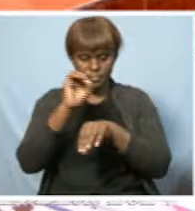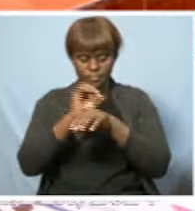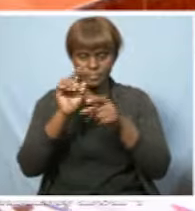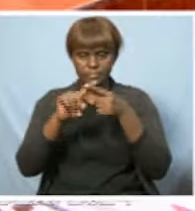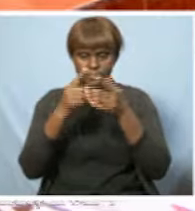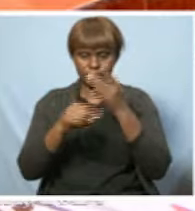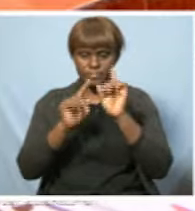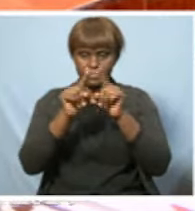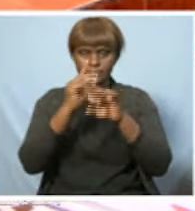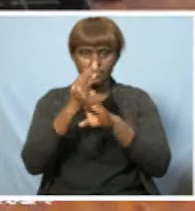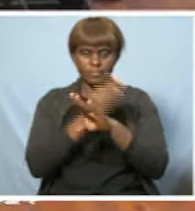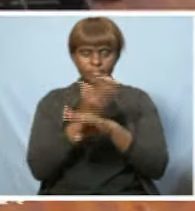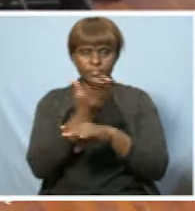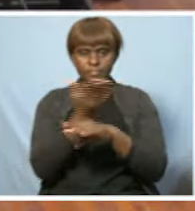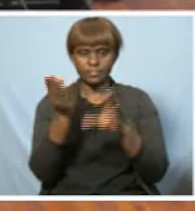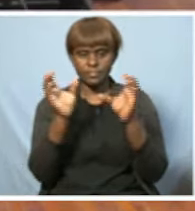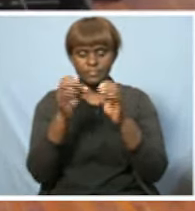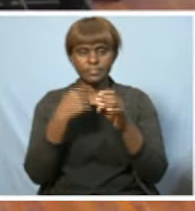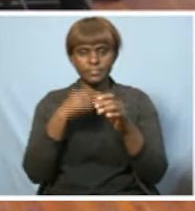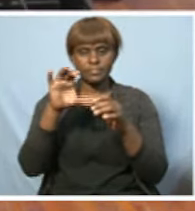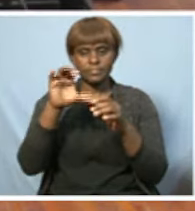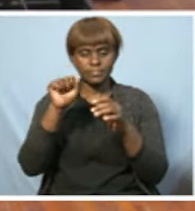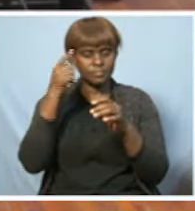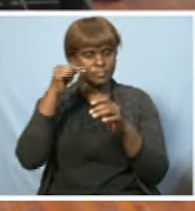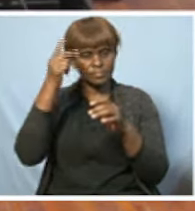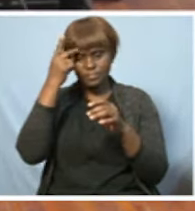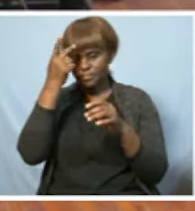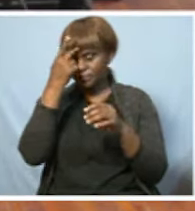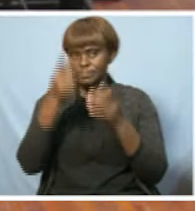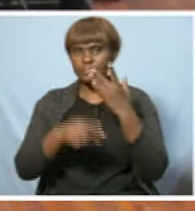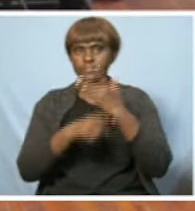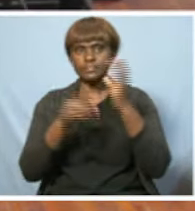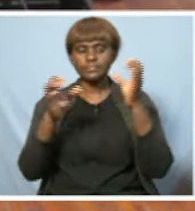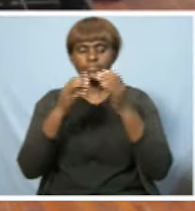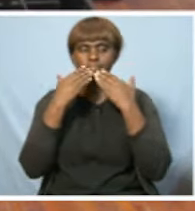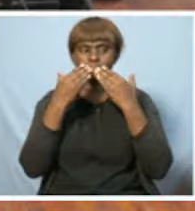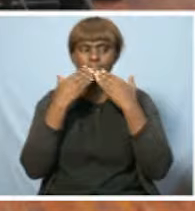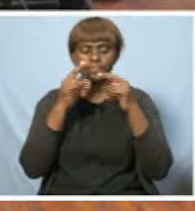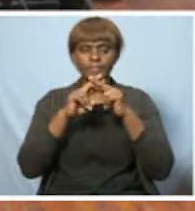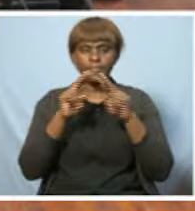to appear before it. I'm Council Secretary for PETAUKE Town Council. Thank you, Chair.